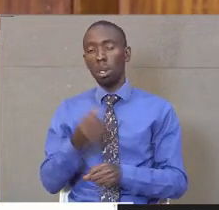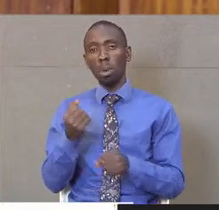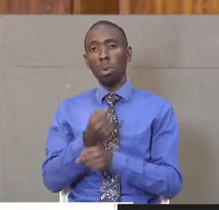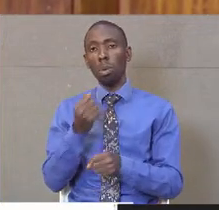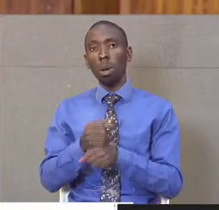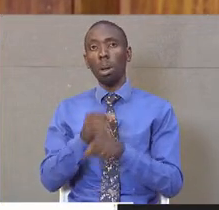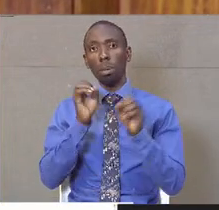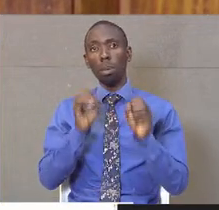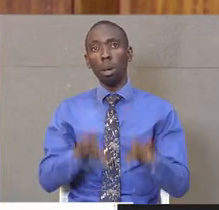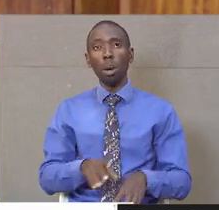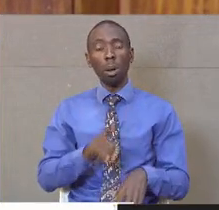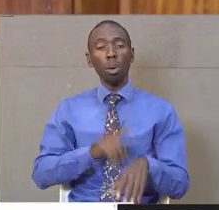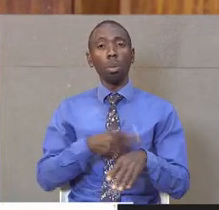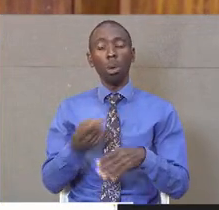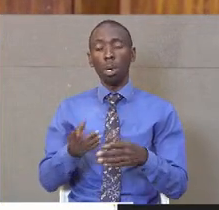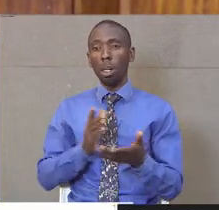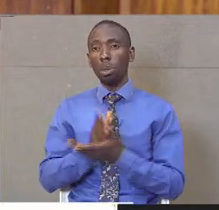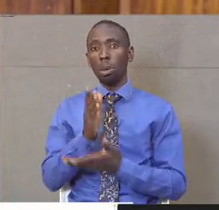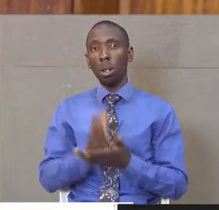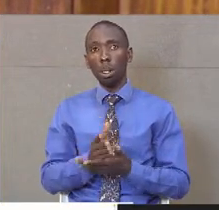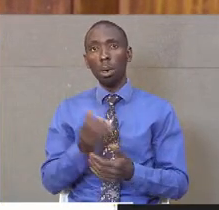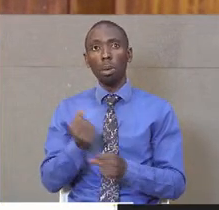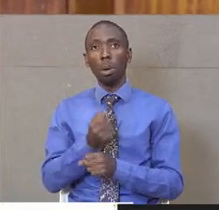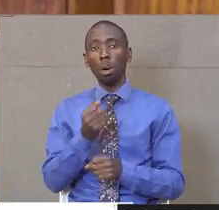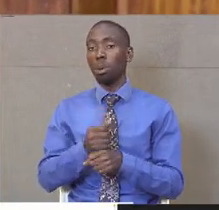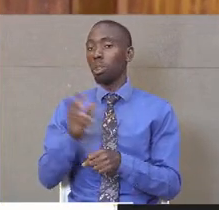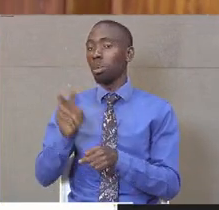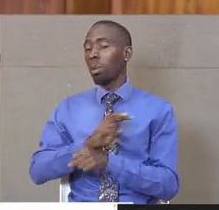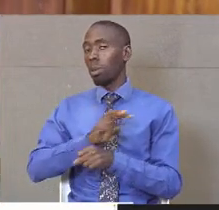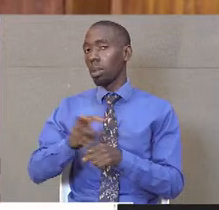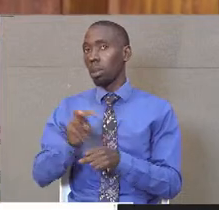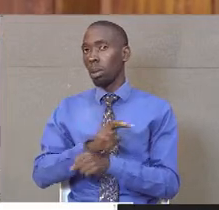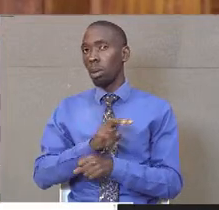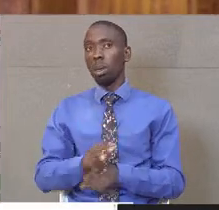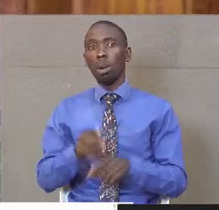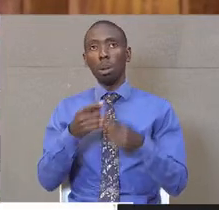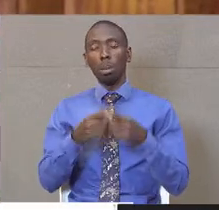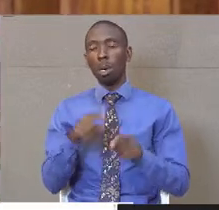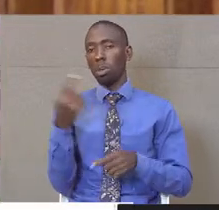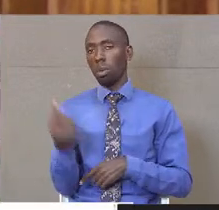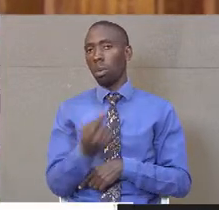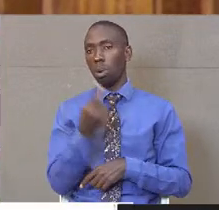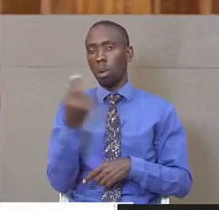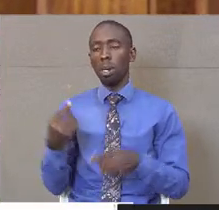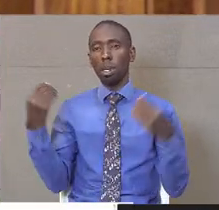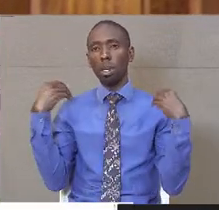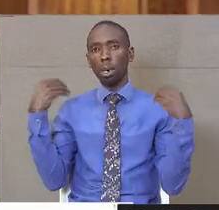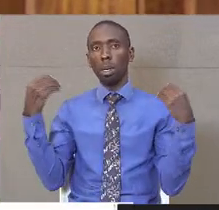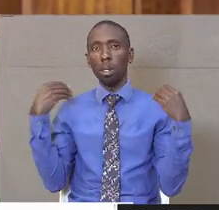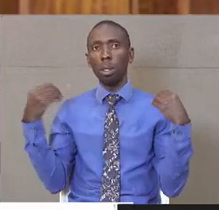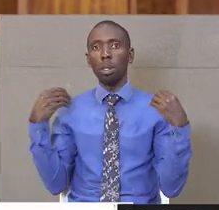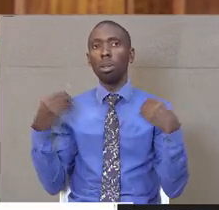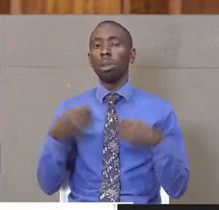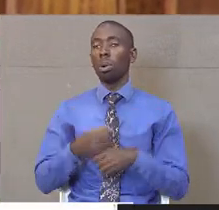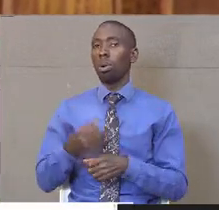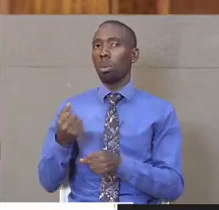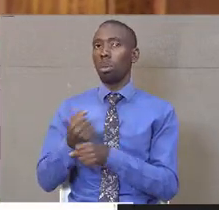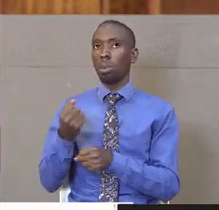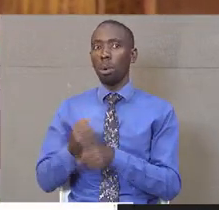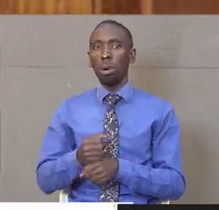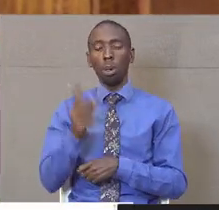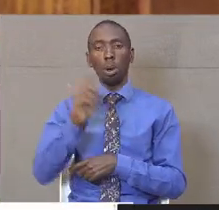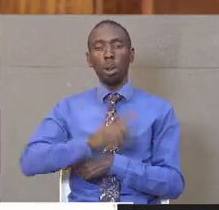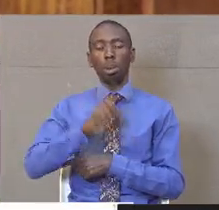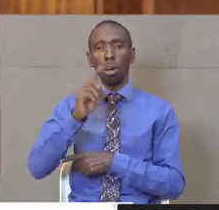work, when actually they are doing the work of supervision, but it is only the interns who are always on ward on a day-to-day